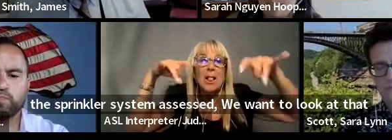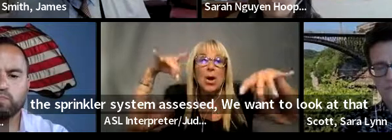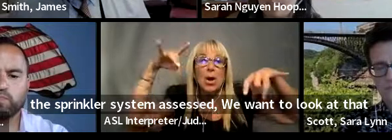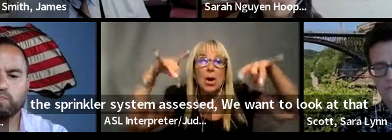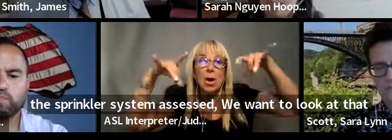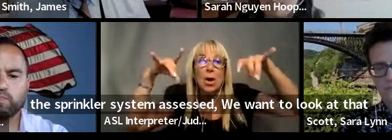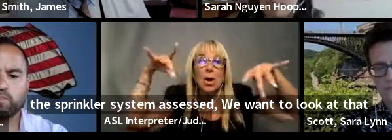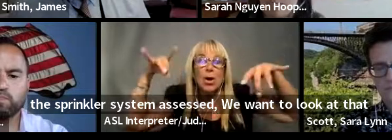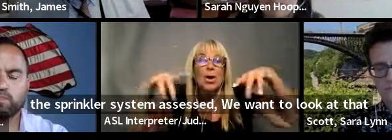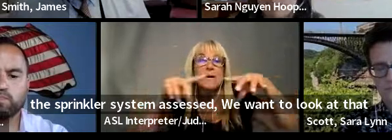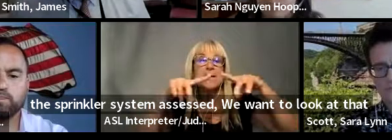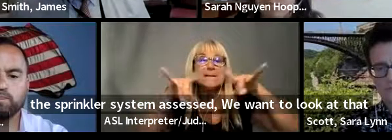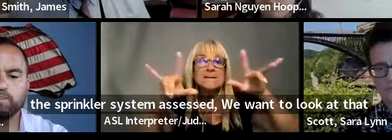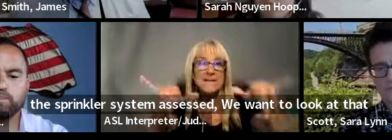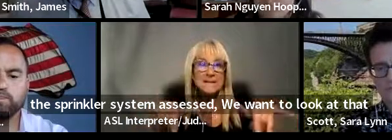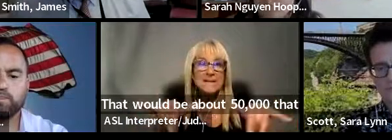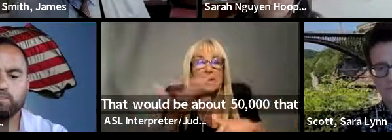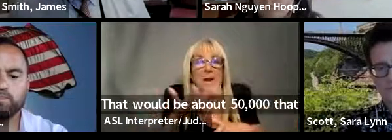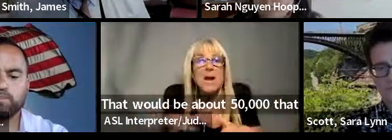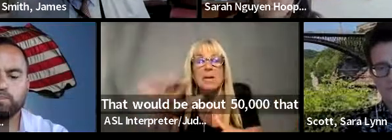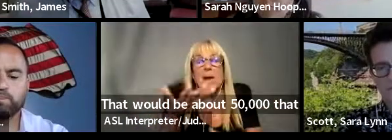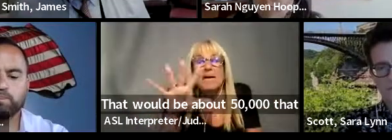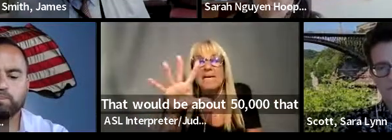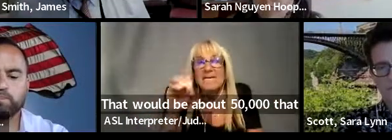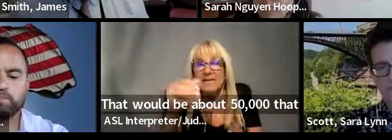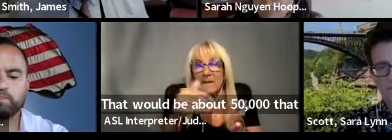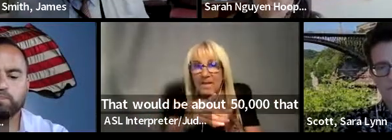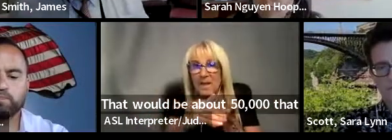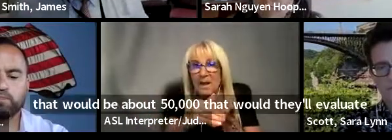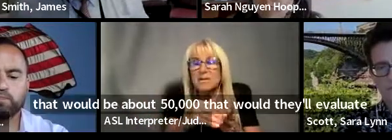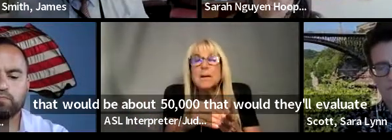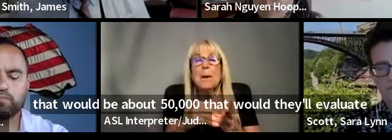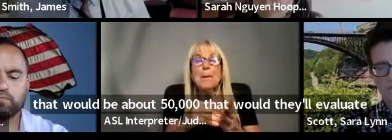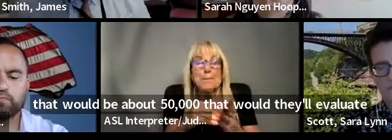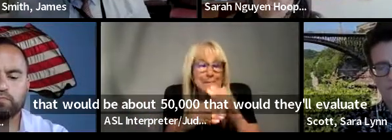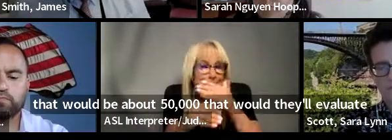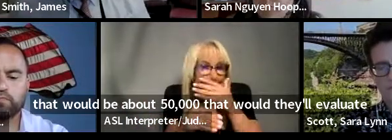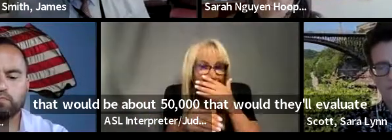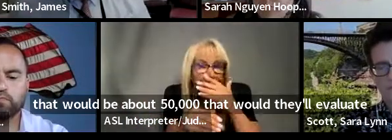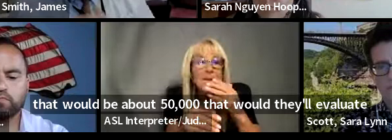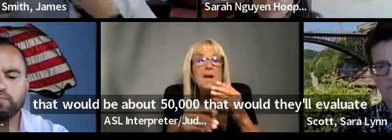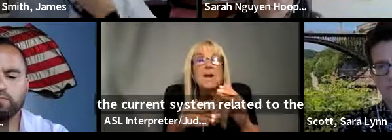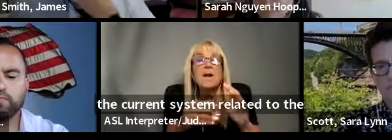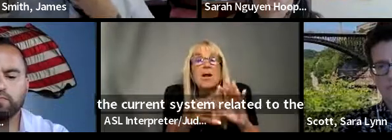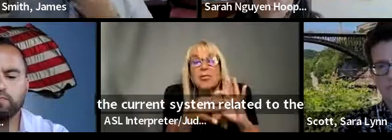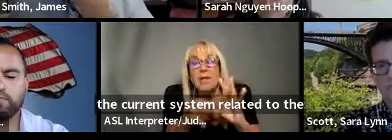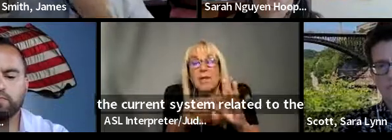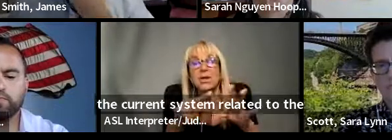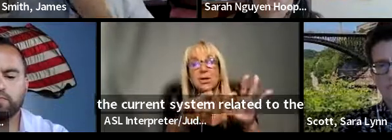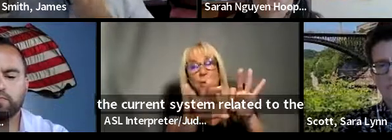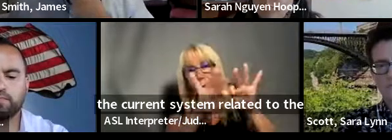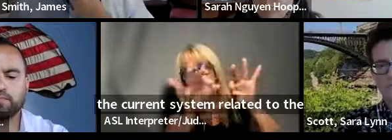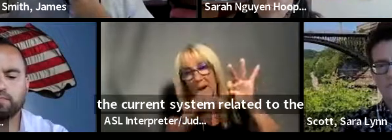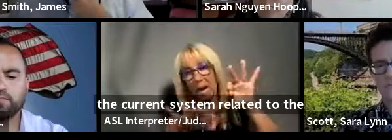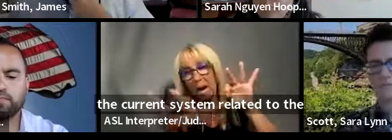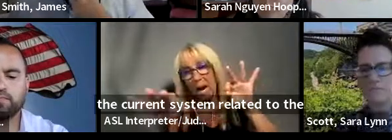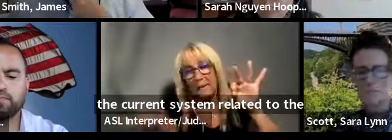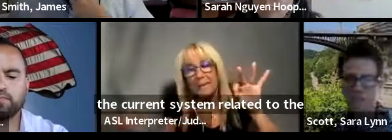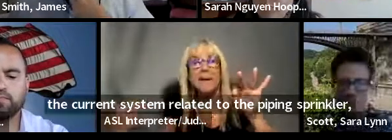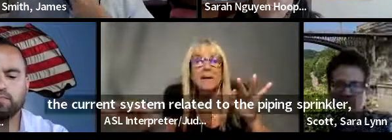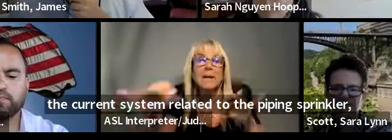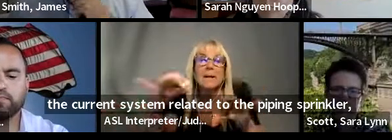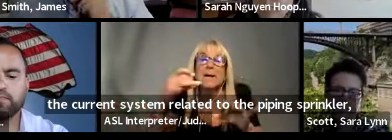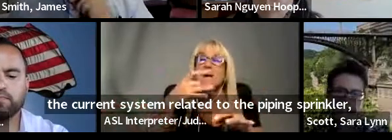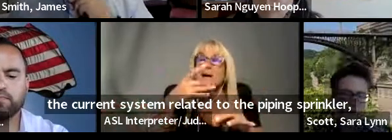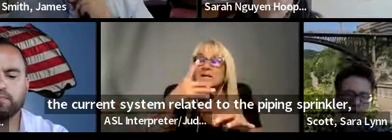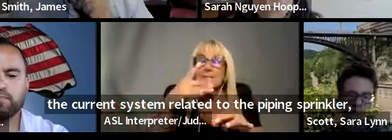$50,000. That would evaluate the current system related to the piping, sprinkler heads, fire pump, and any other